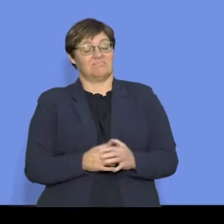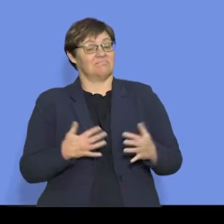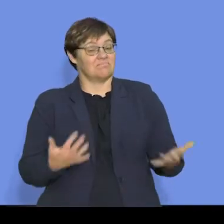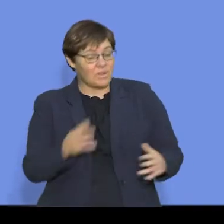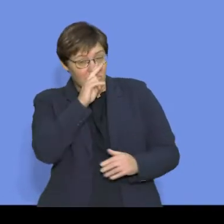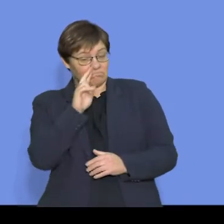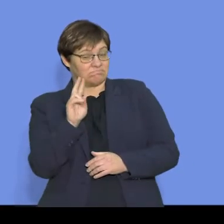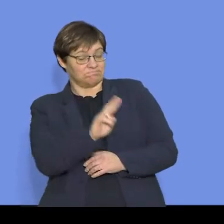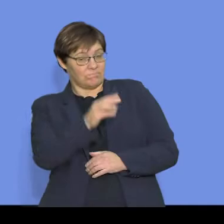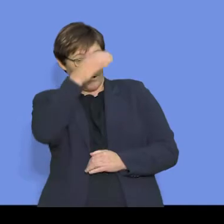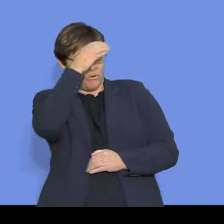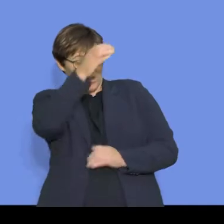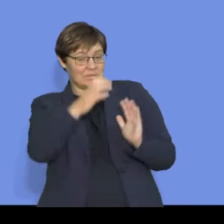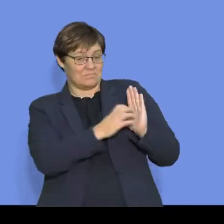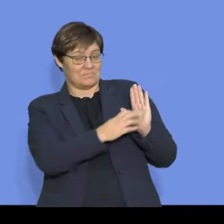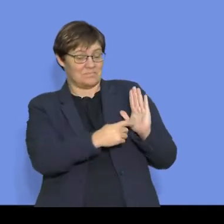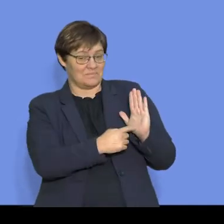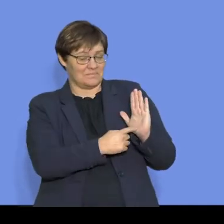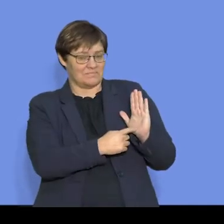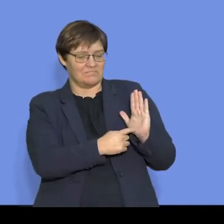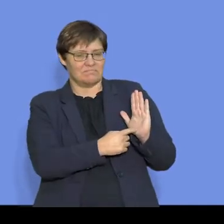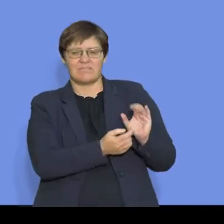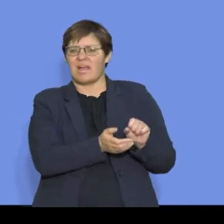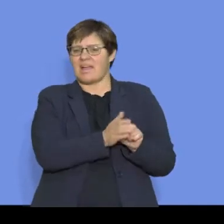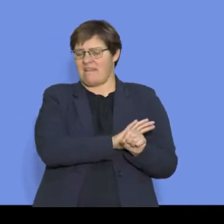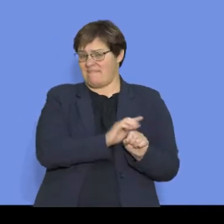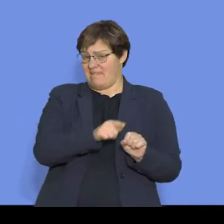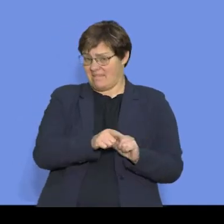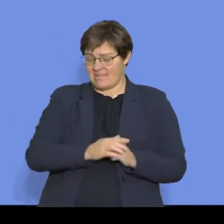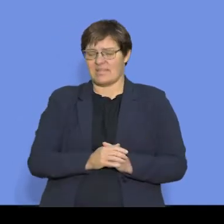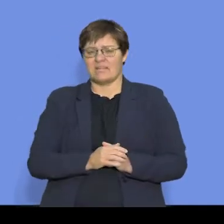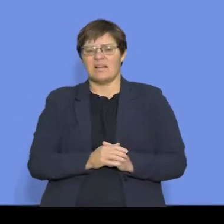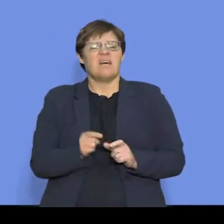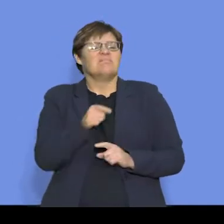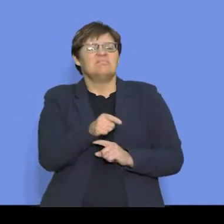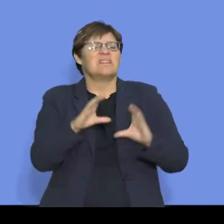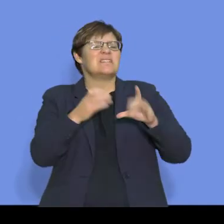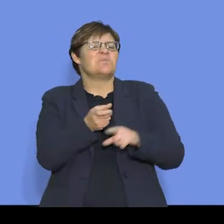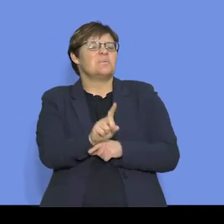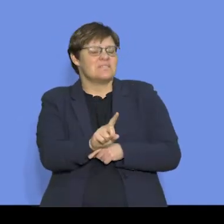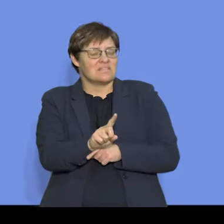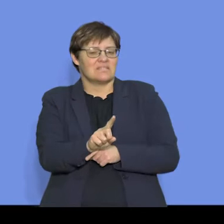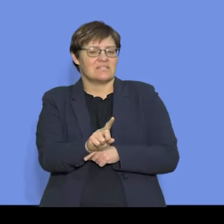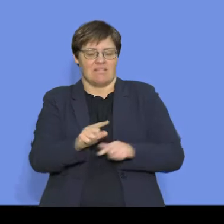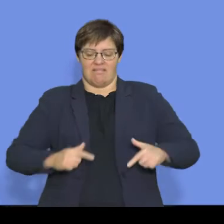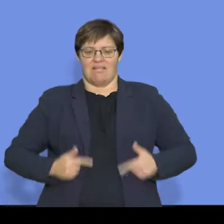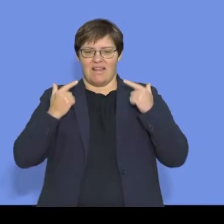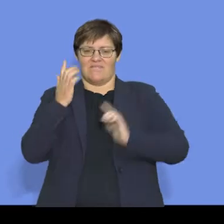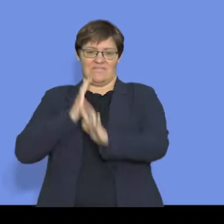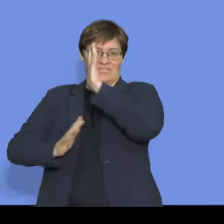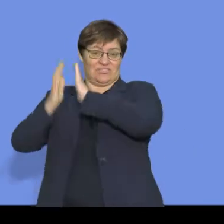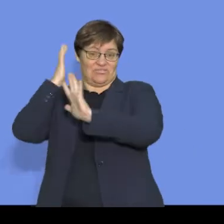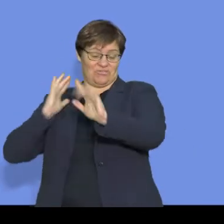If we have a look at this concept map, which covers the section is called the History of